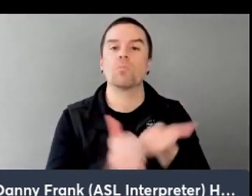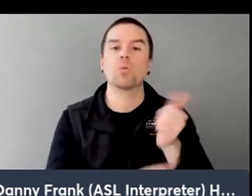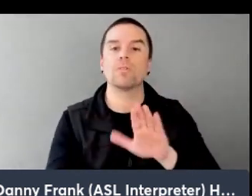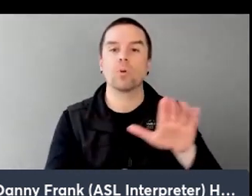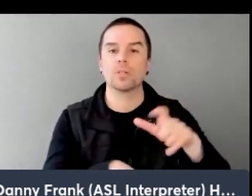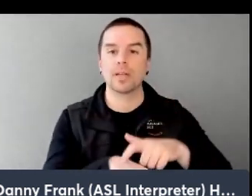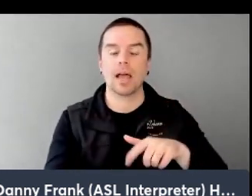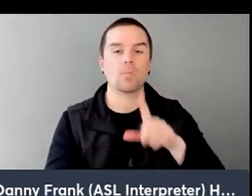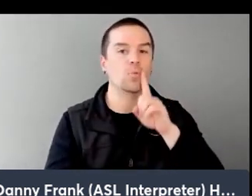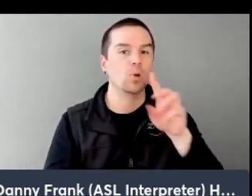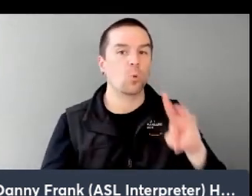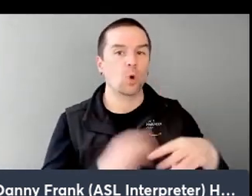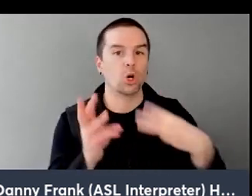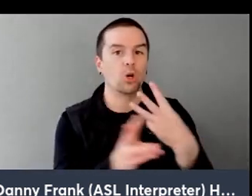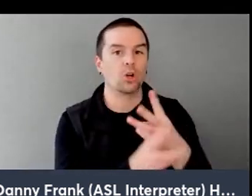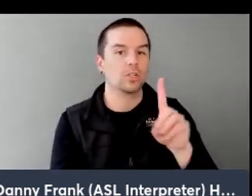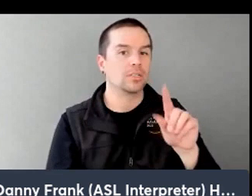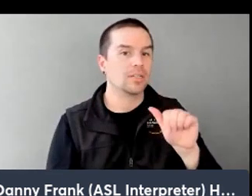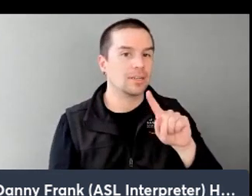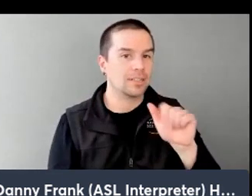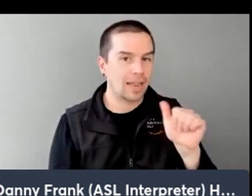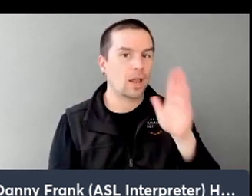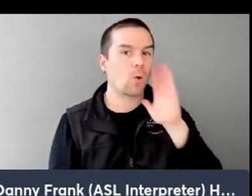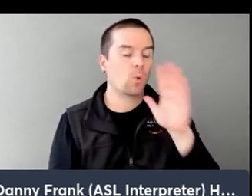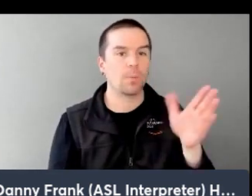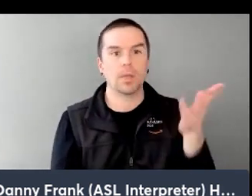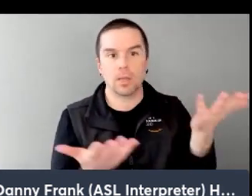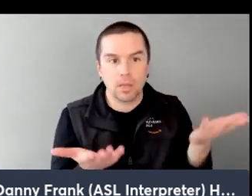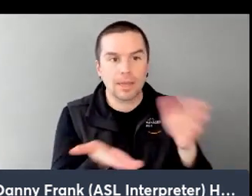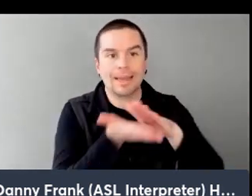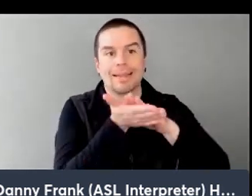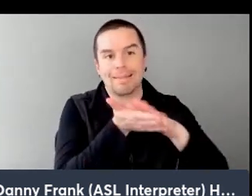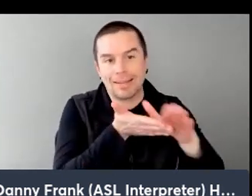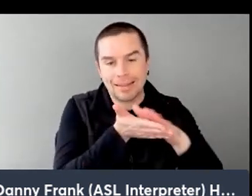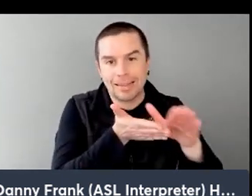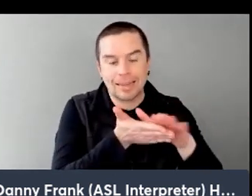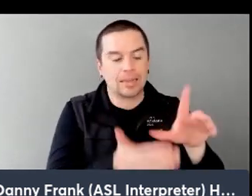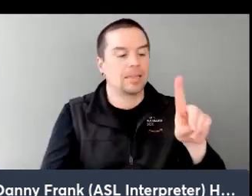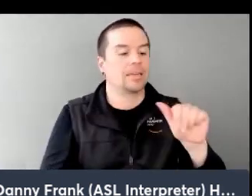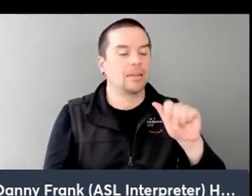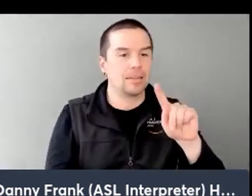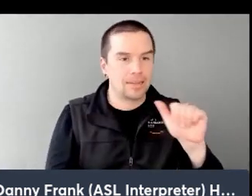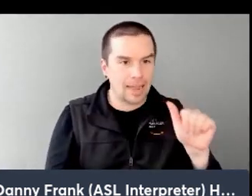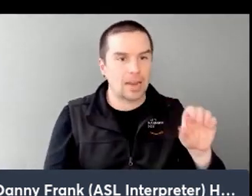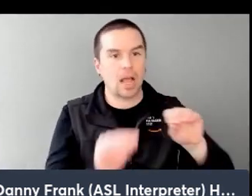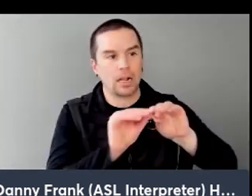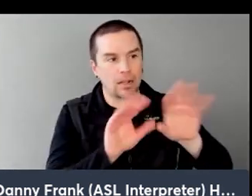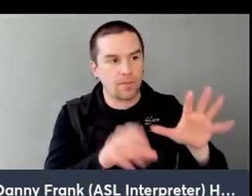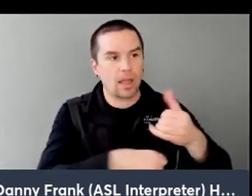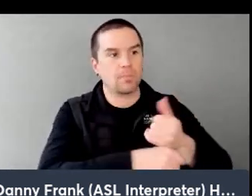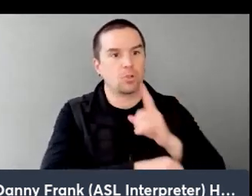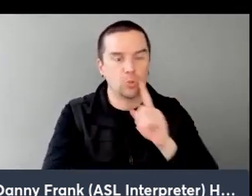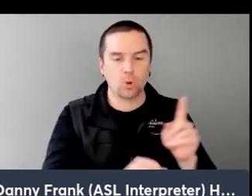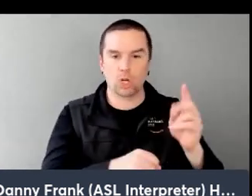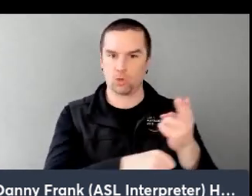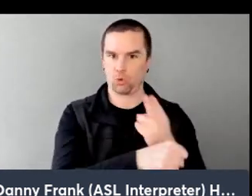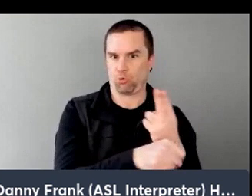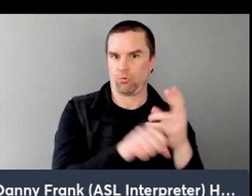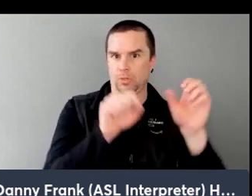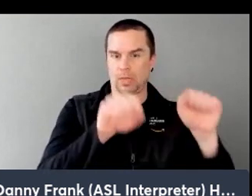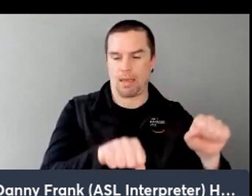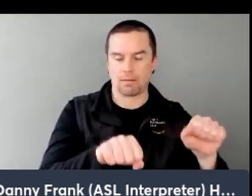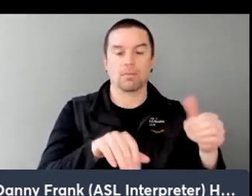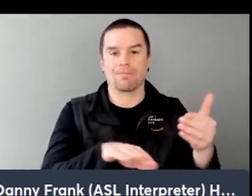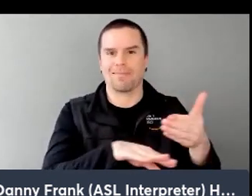sets is going to be spent cleaning the data and like making it usable. But even once you've made it